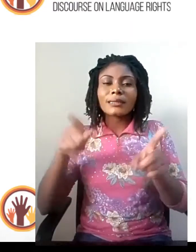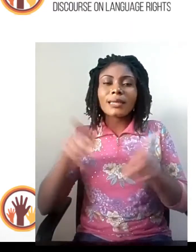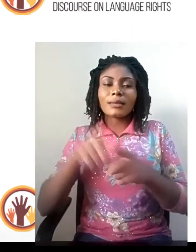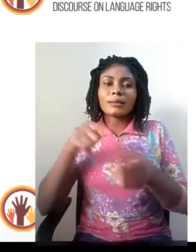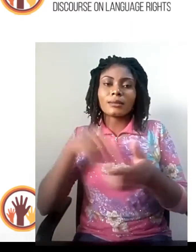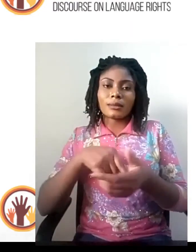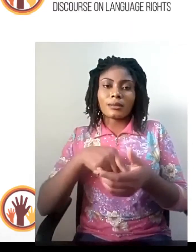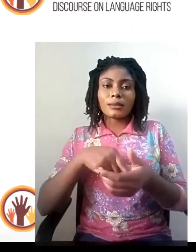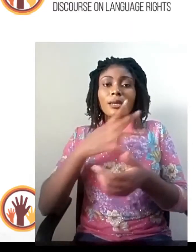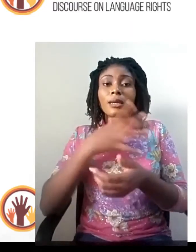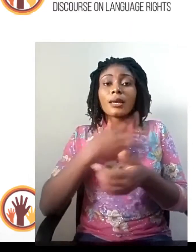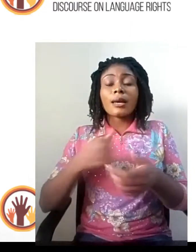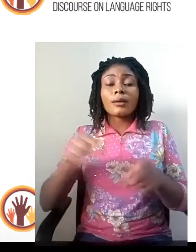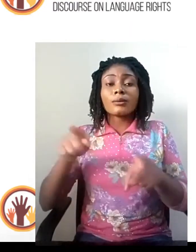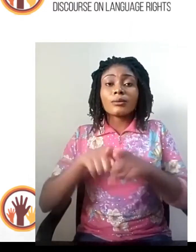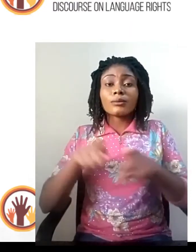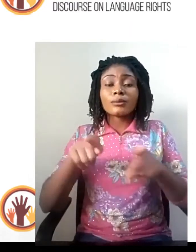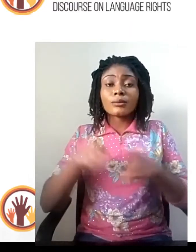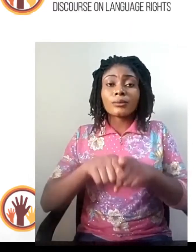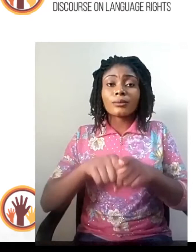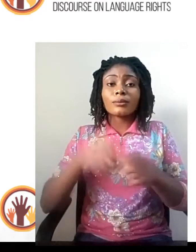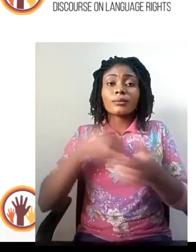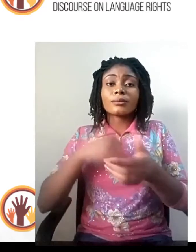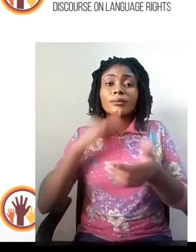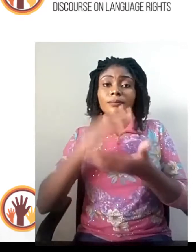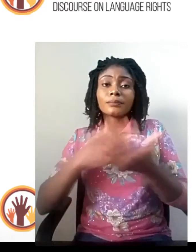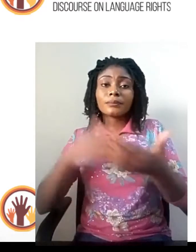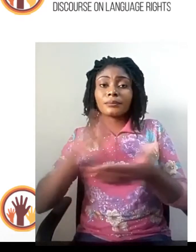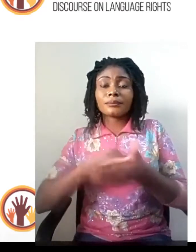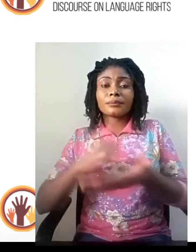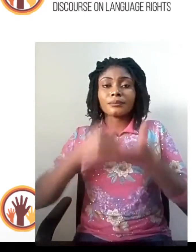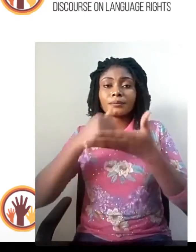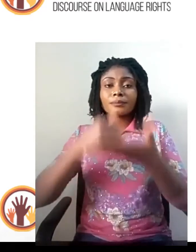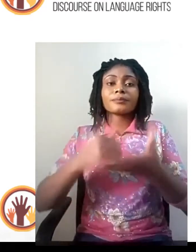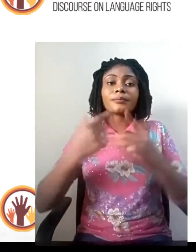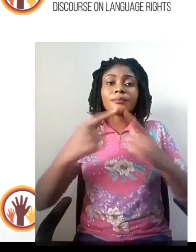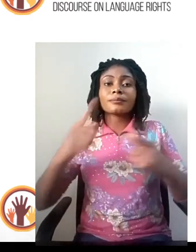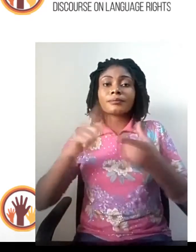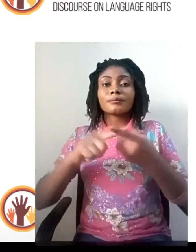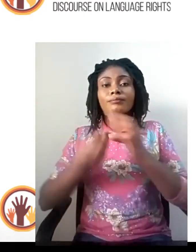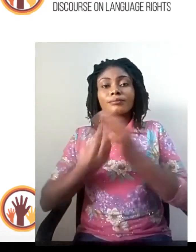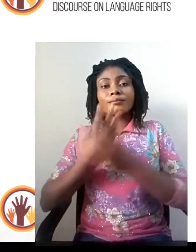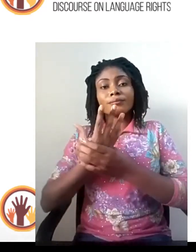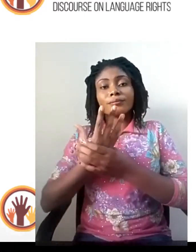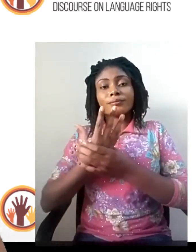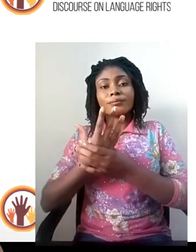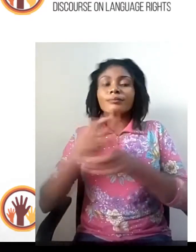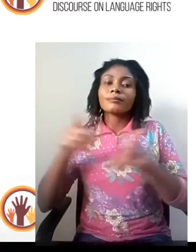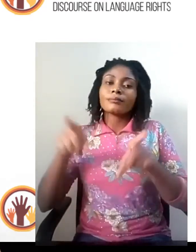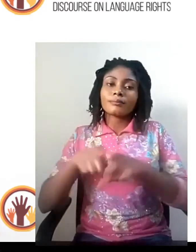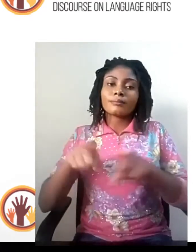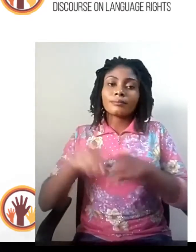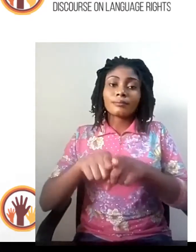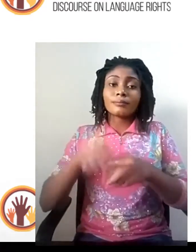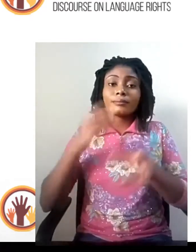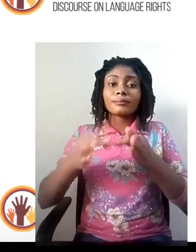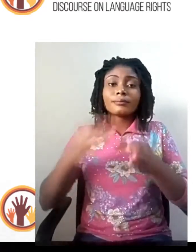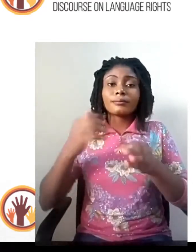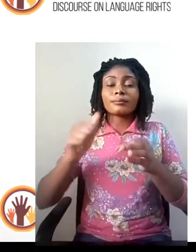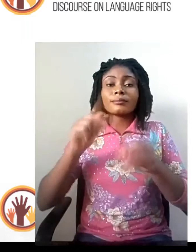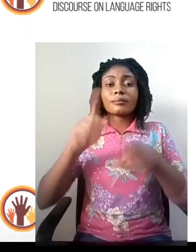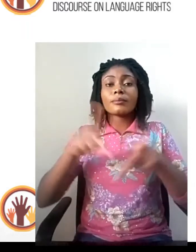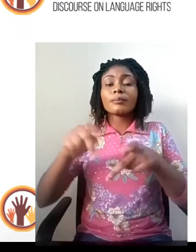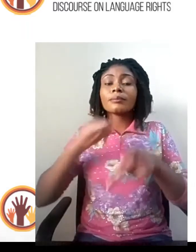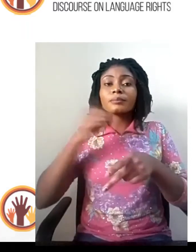also something that helps the language to grow. On the other hand, if a people do not regard their language